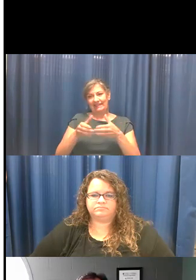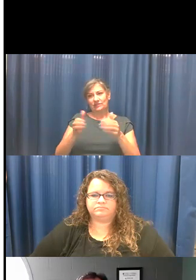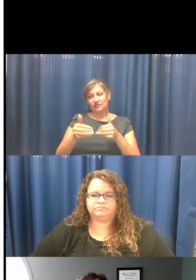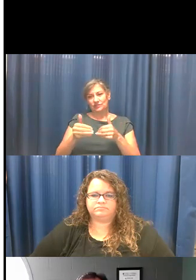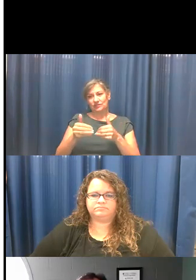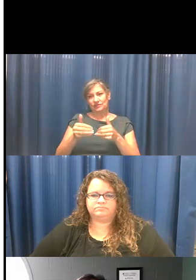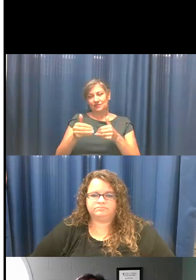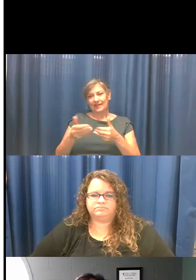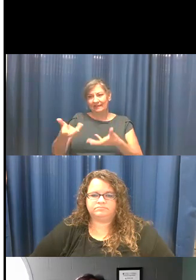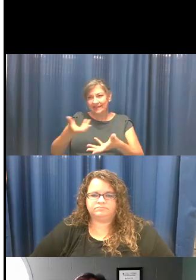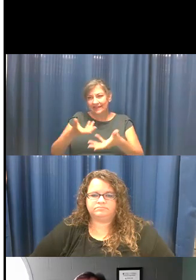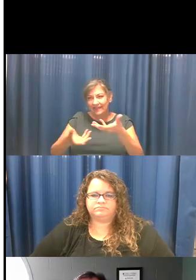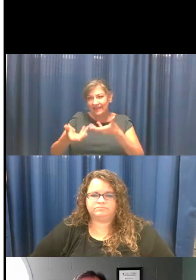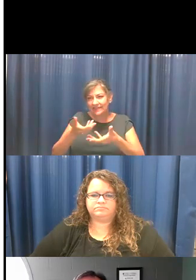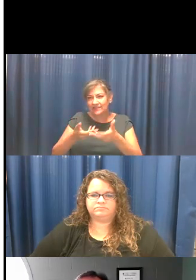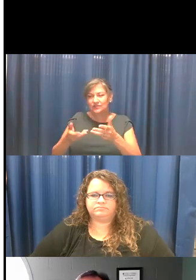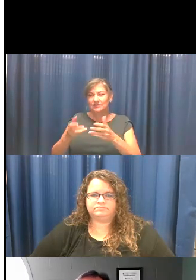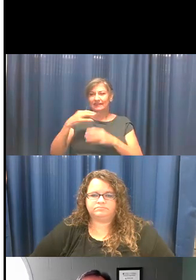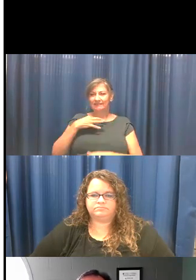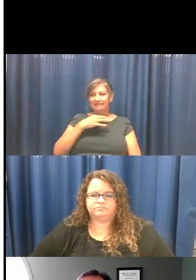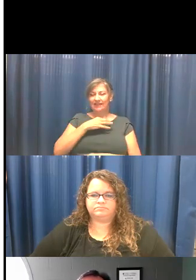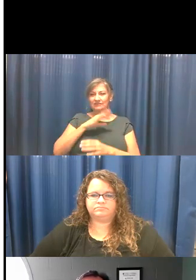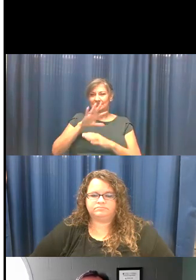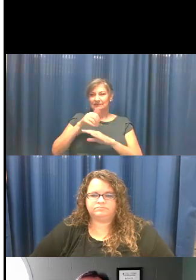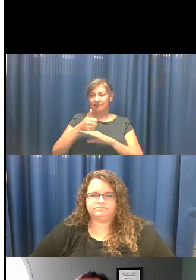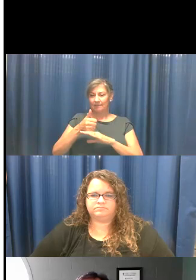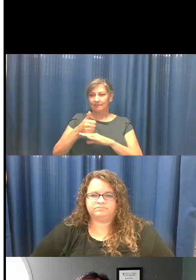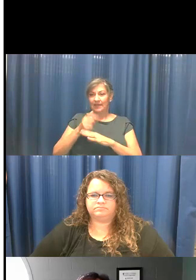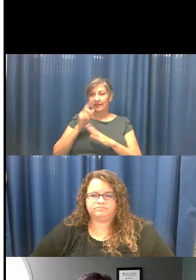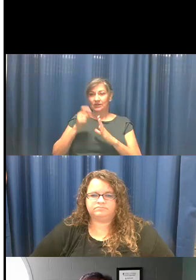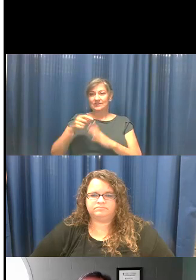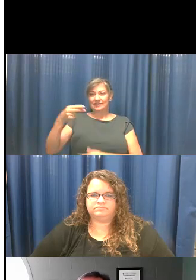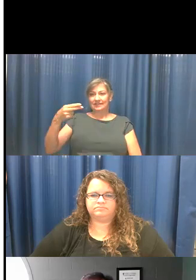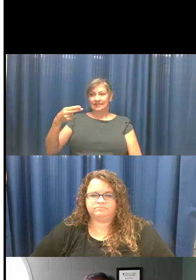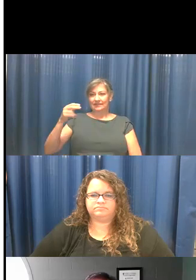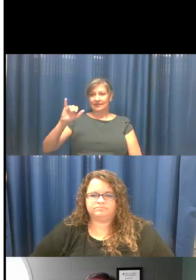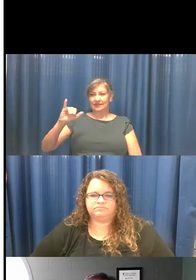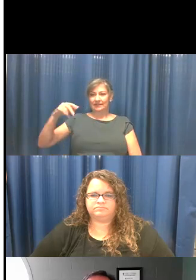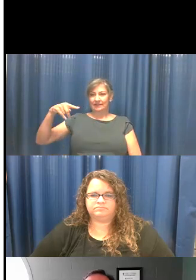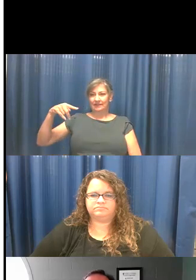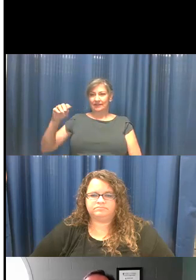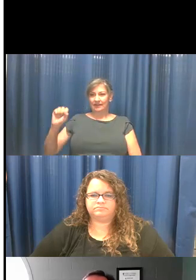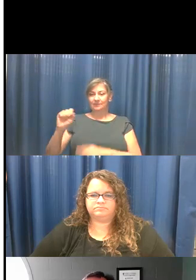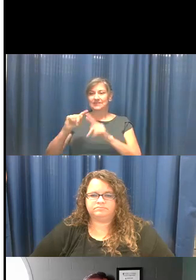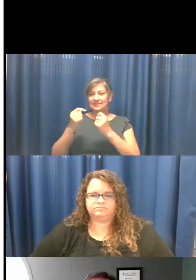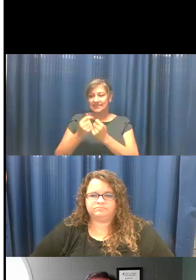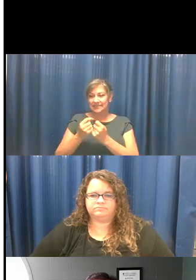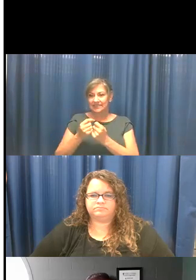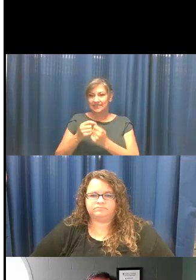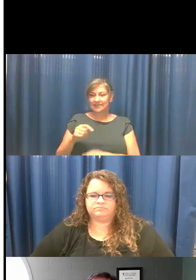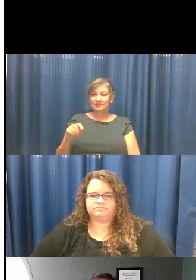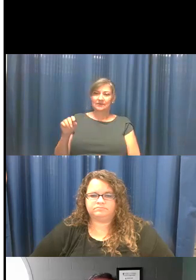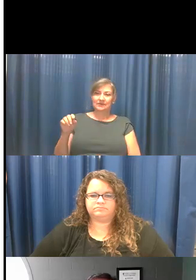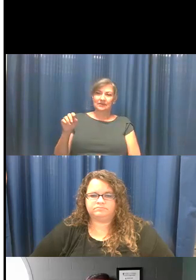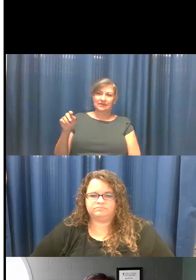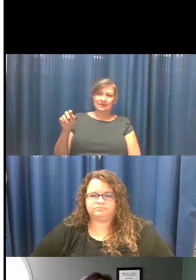faculty created. And I want to call out and notice especially our HIPS team and Joellen Becko and Robin Schofield and the work